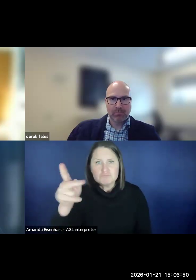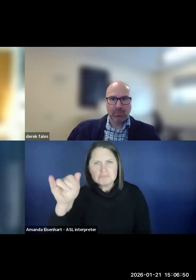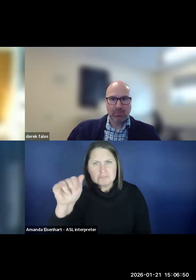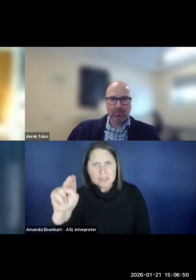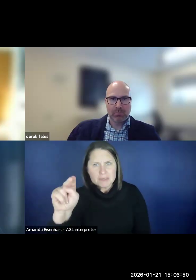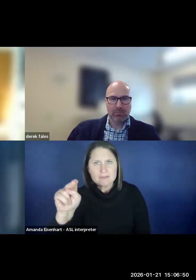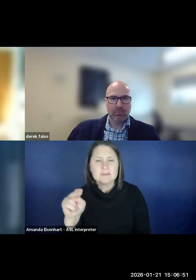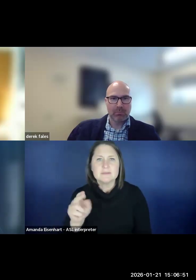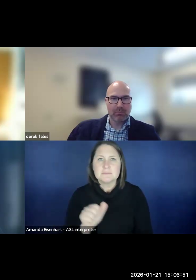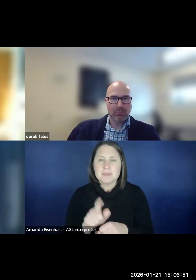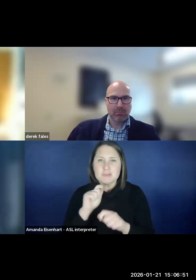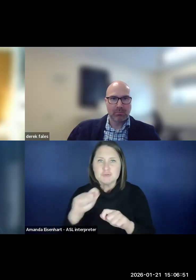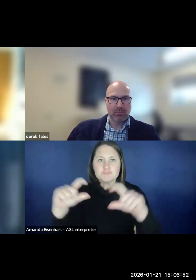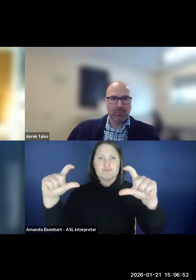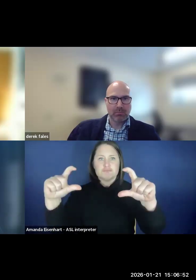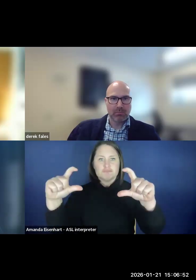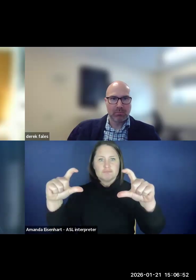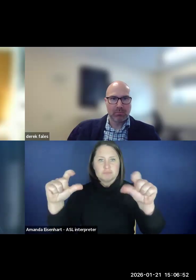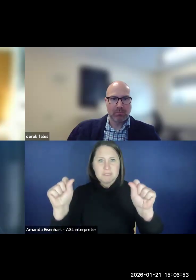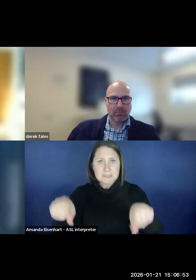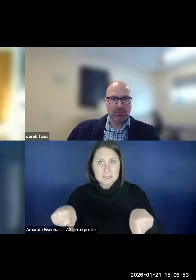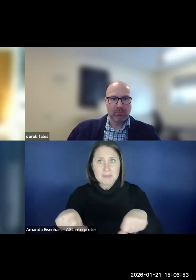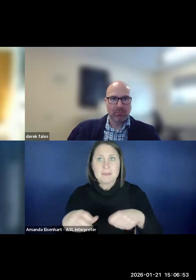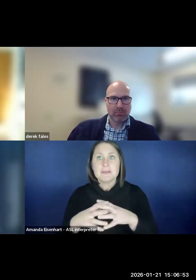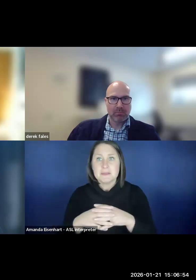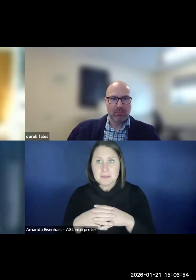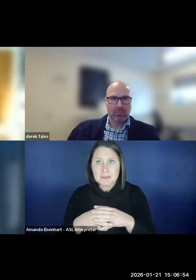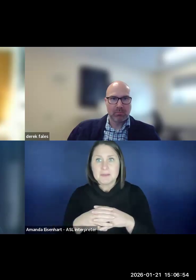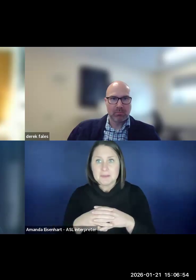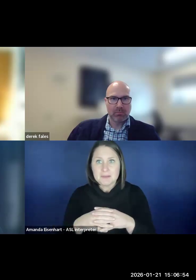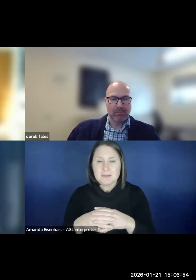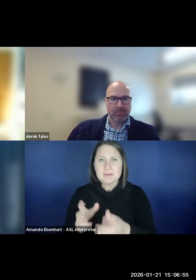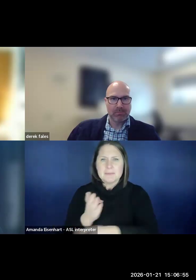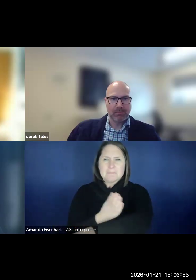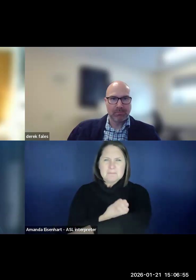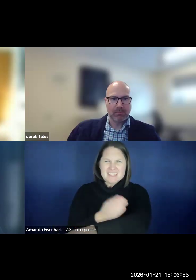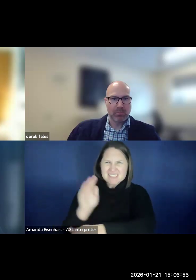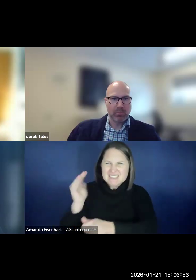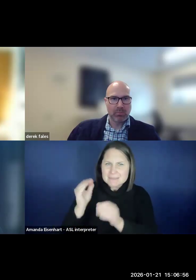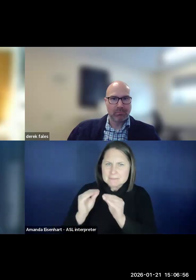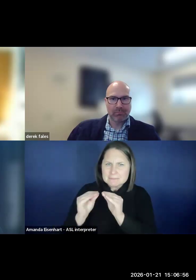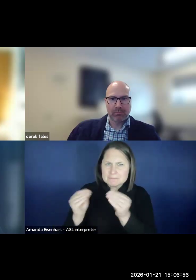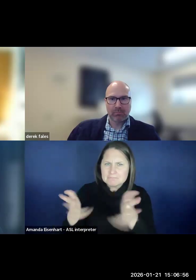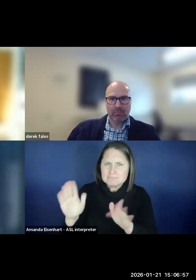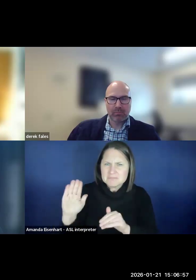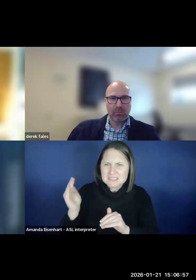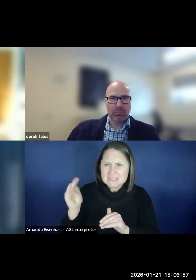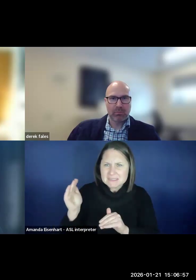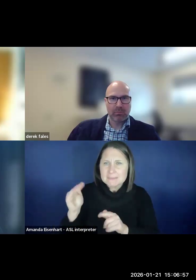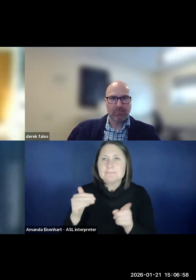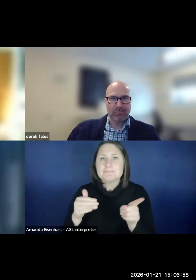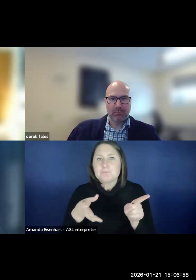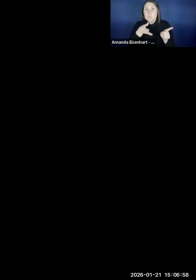so that they always appear on their screen. So that would be... It looks like it's fixed on there. Okay, great. Yeah, Awesome. I think I just fixed